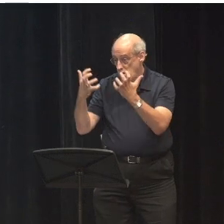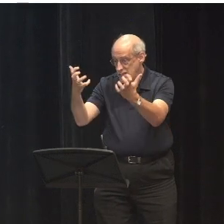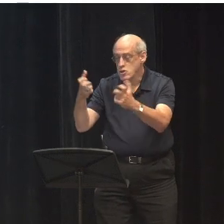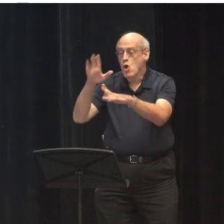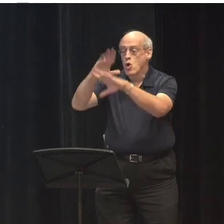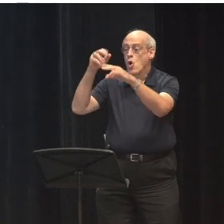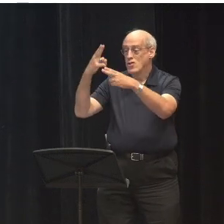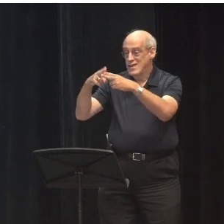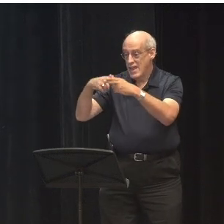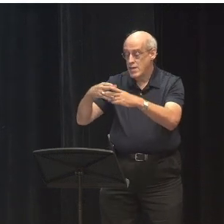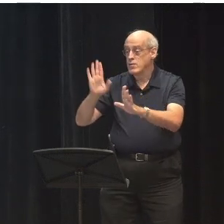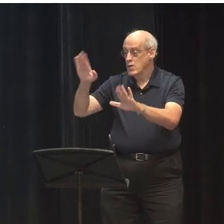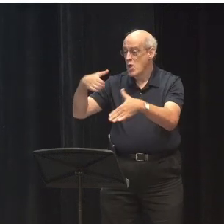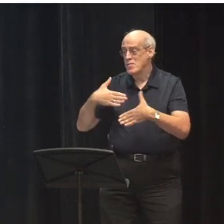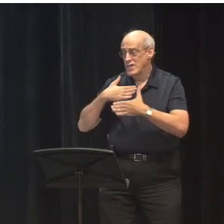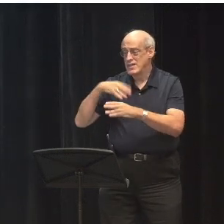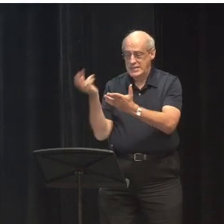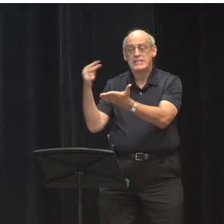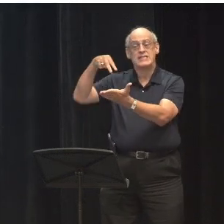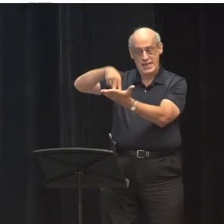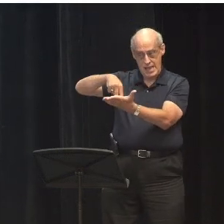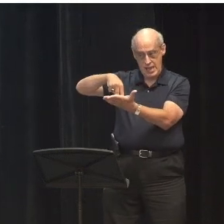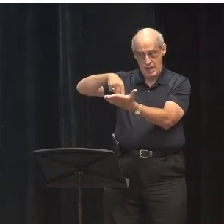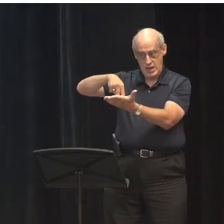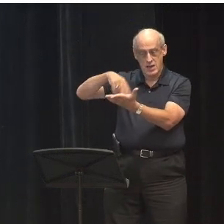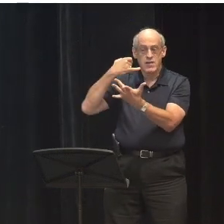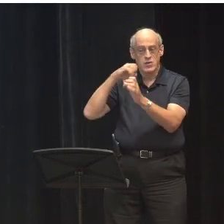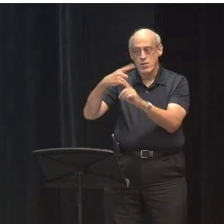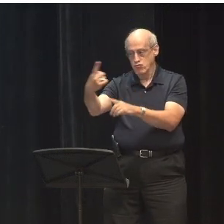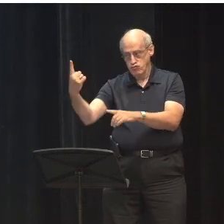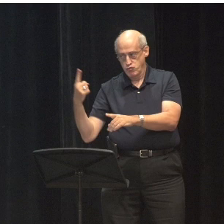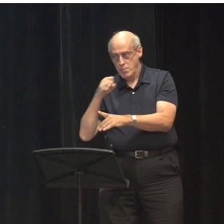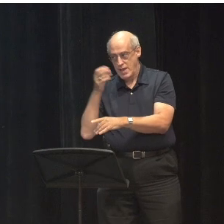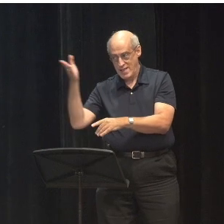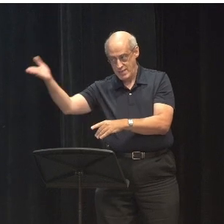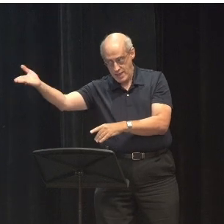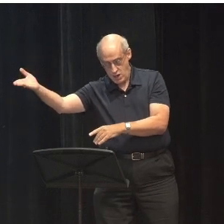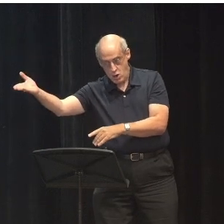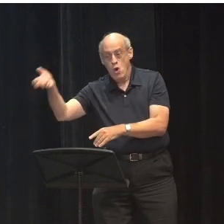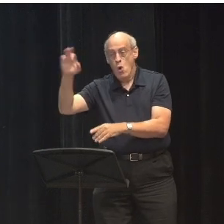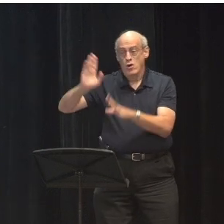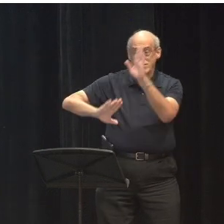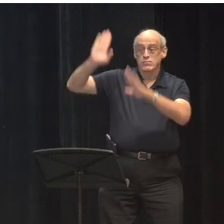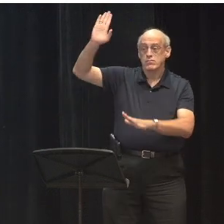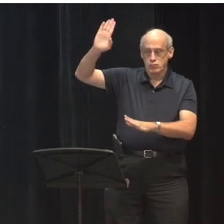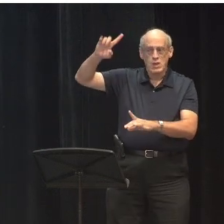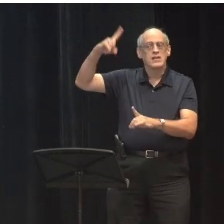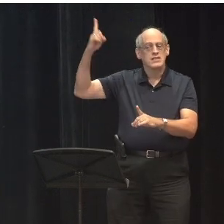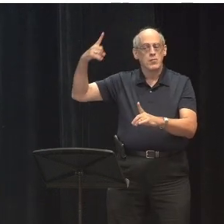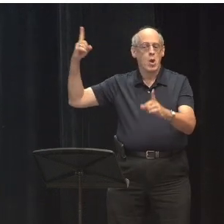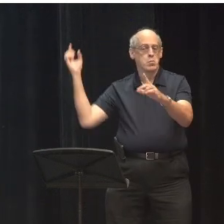call your name, we would ask that either you stand, and if you wish to come to the mic, that's fine, or raise your hand, and